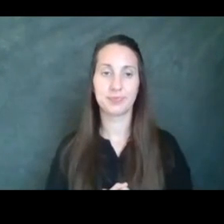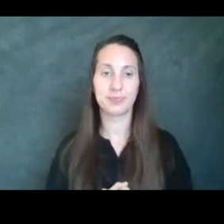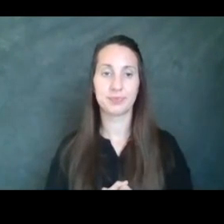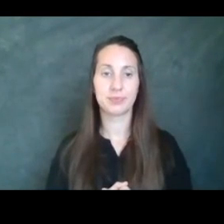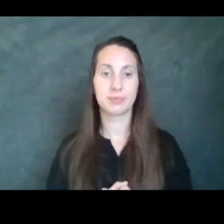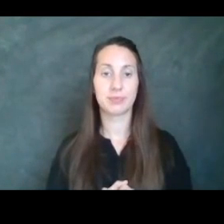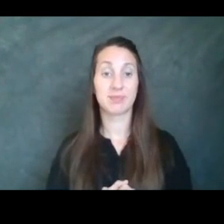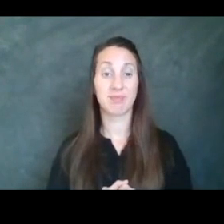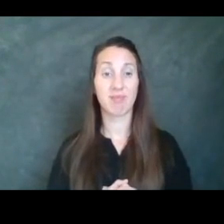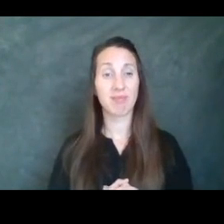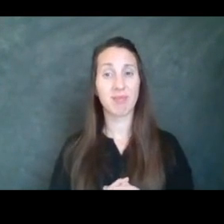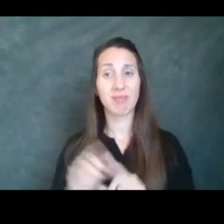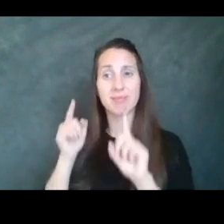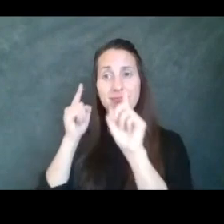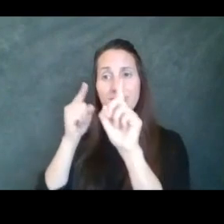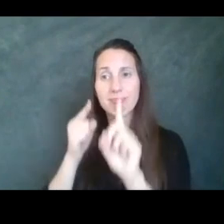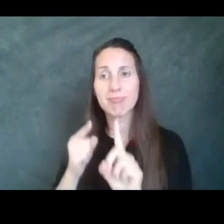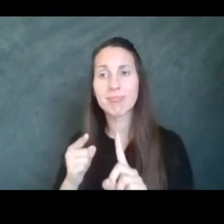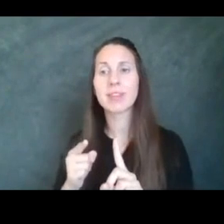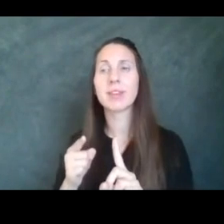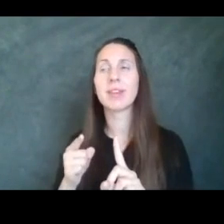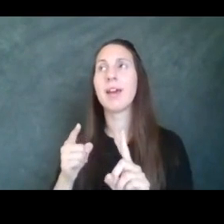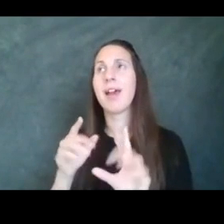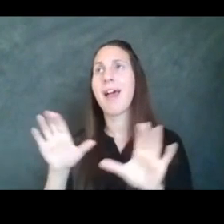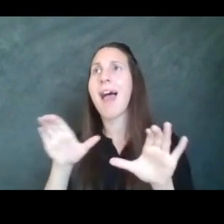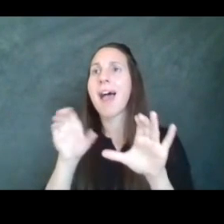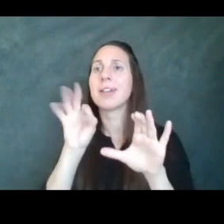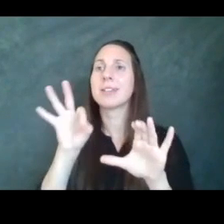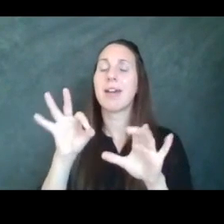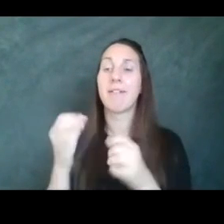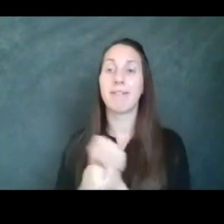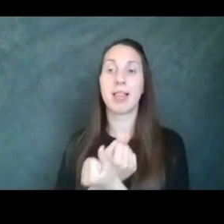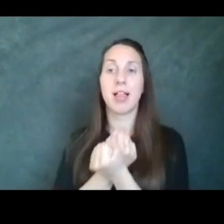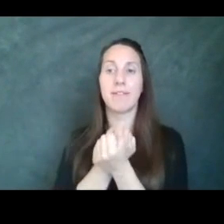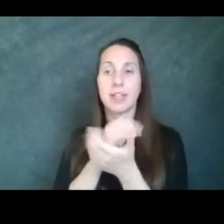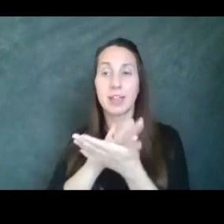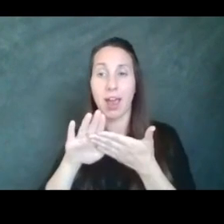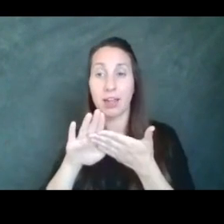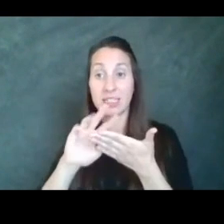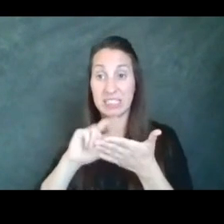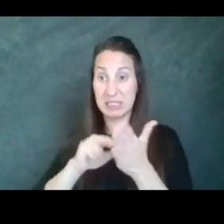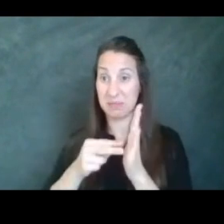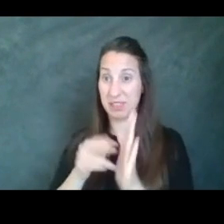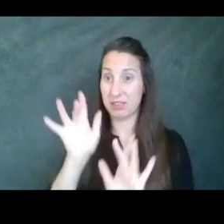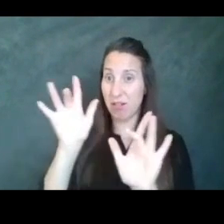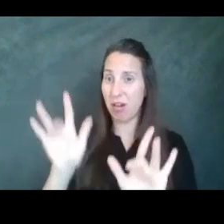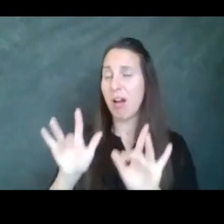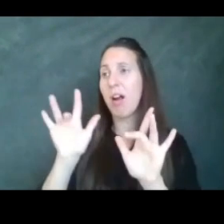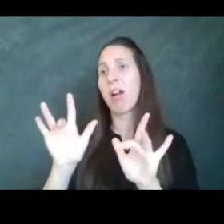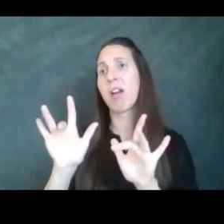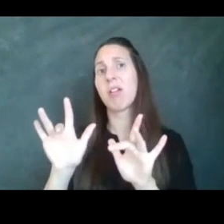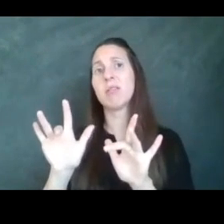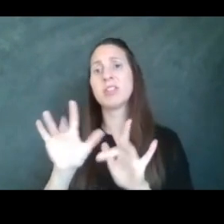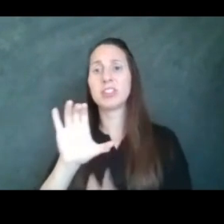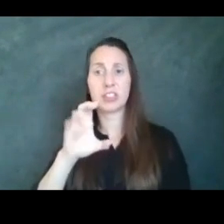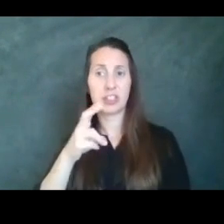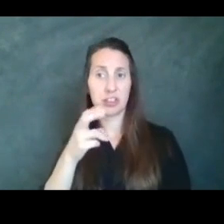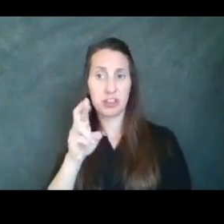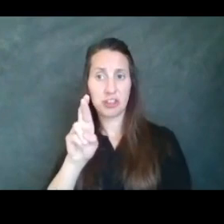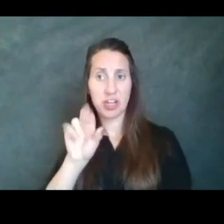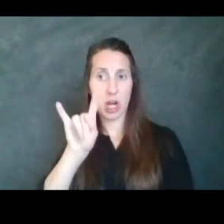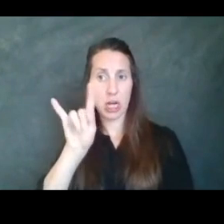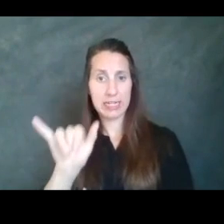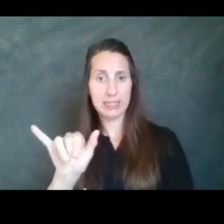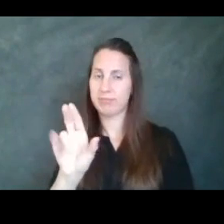Pursuing acts of loving kindness does not entail pity or charity. It does not